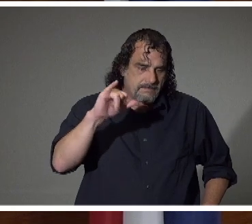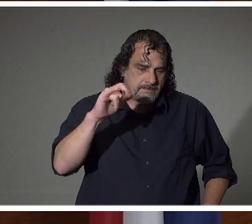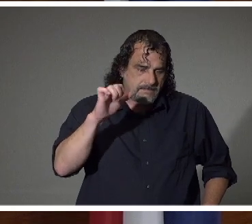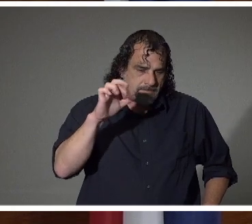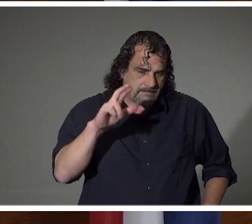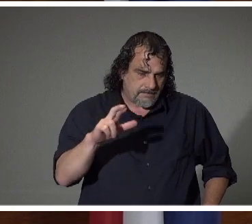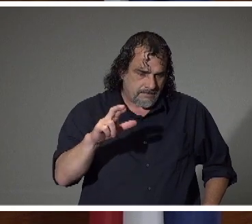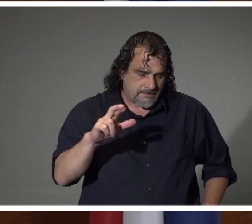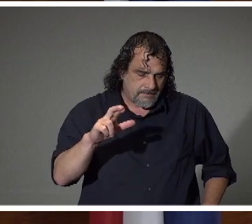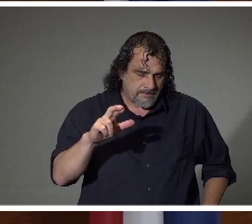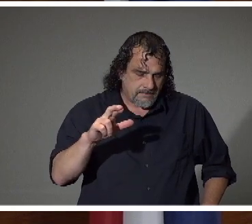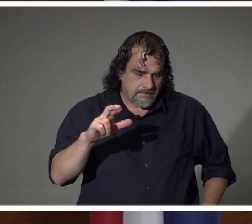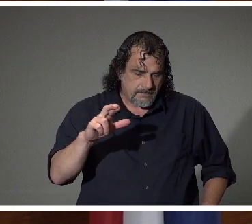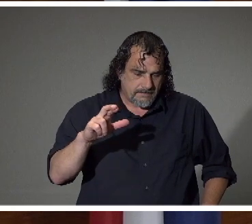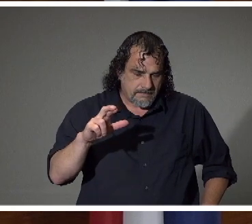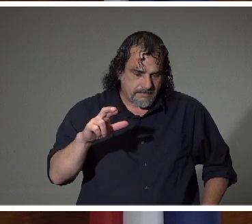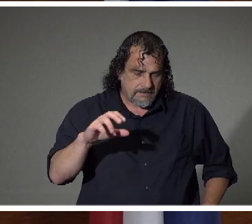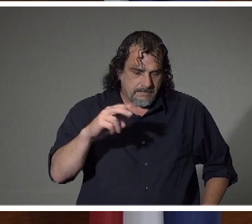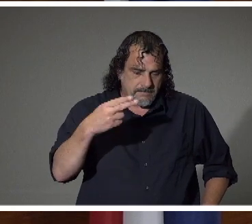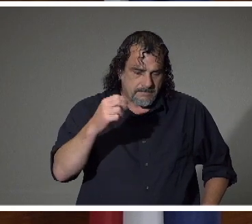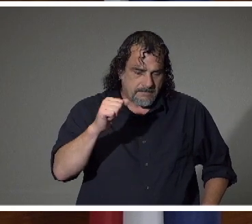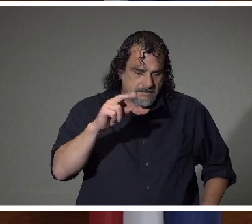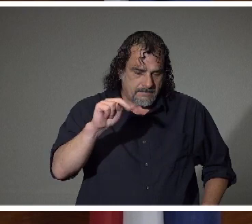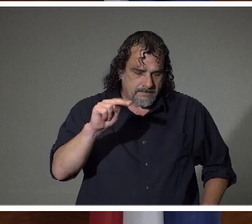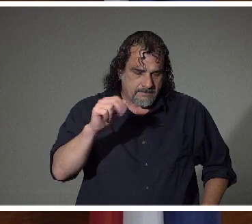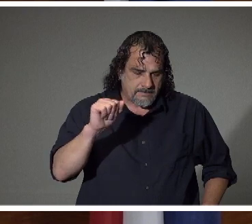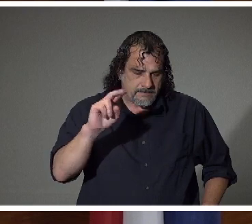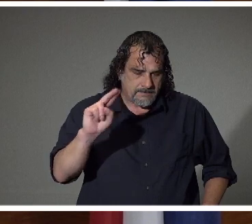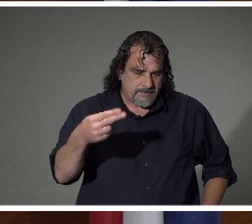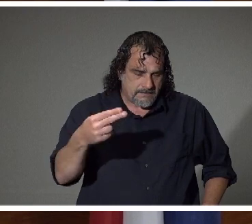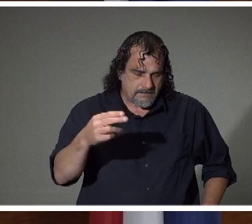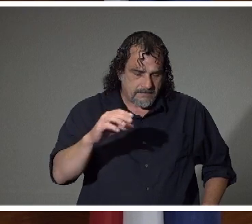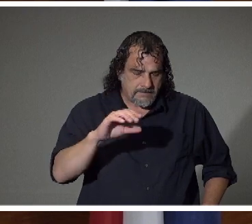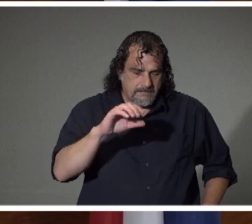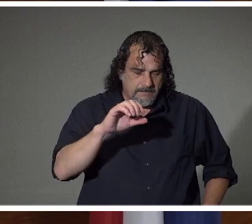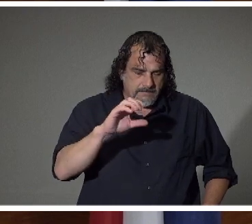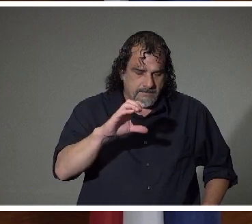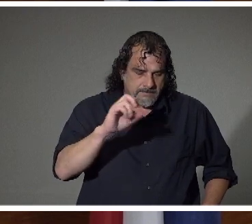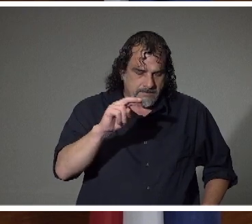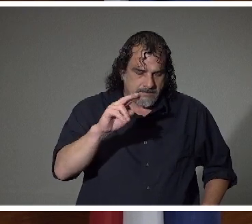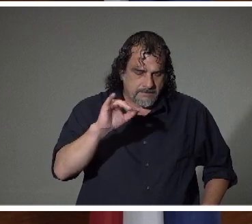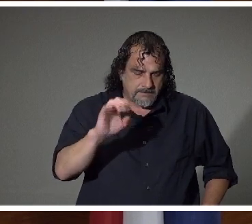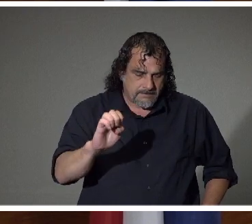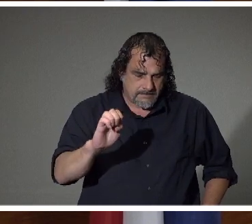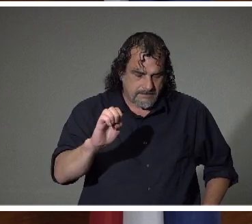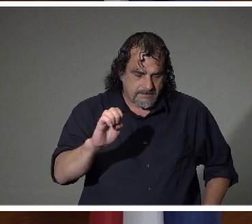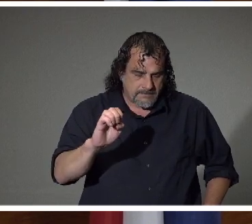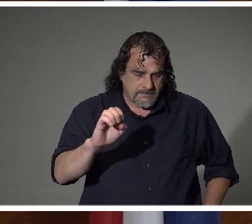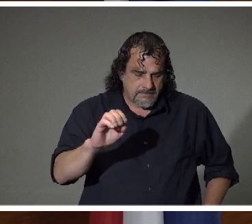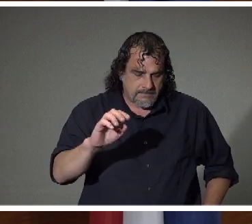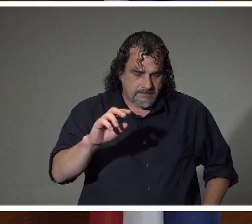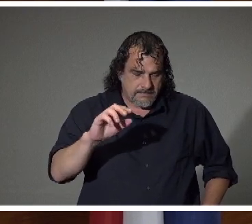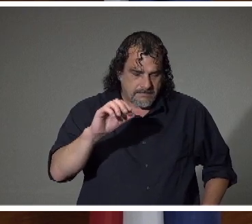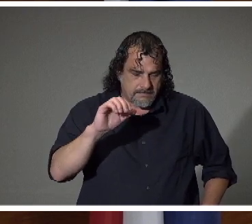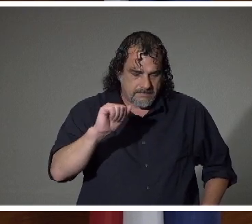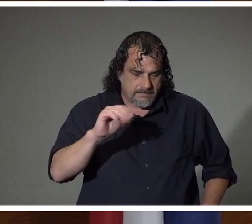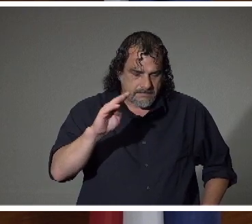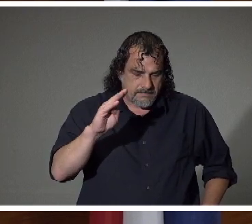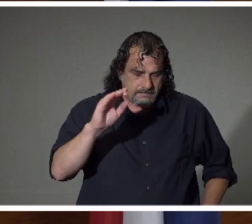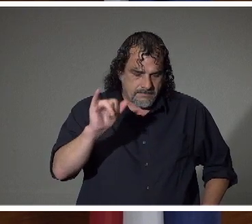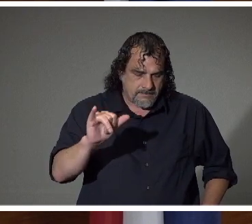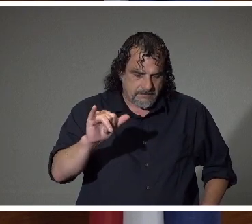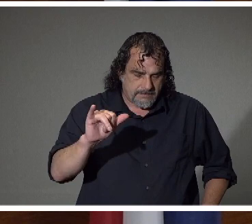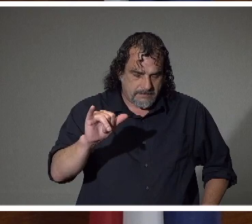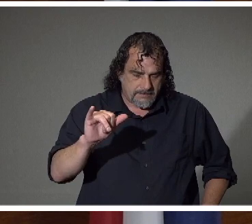turning 14. Hannah in Ocean Springs, and Connie Garwin. Happy birthday to Abby Wedgeworth in